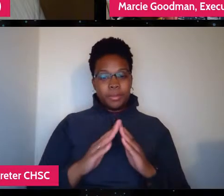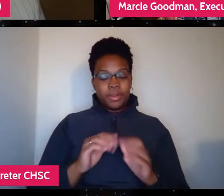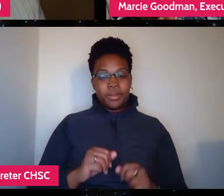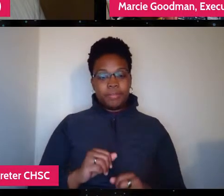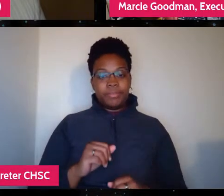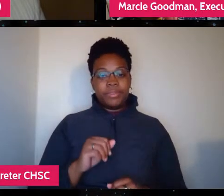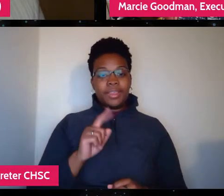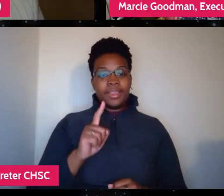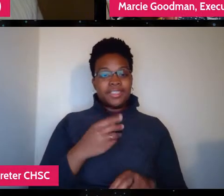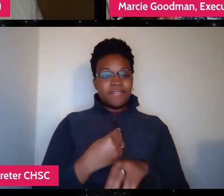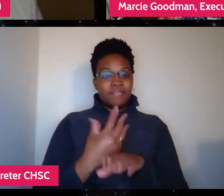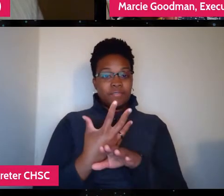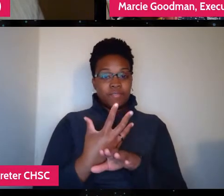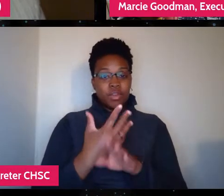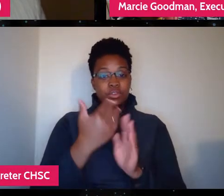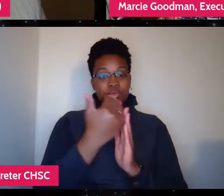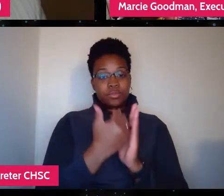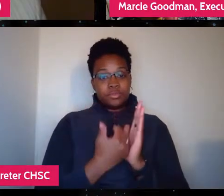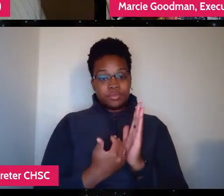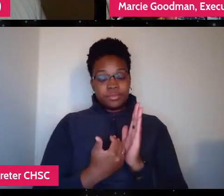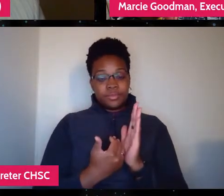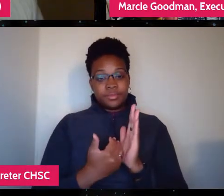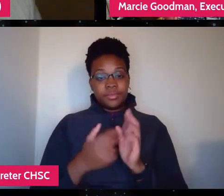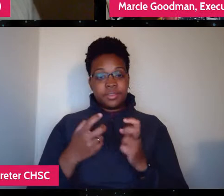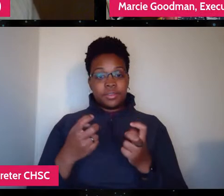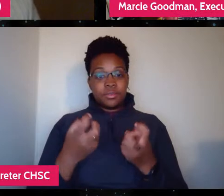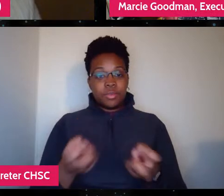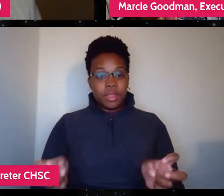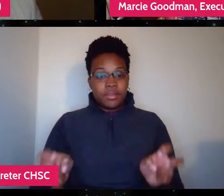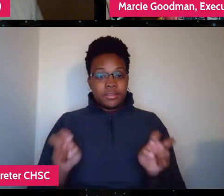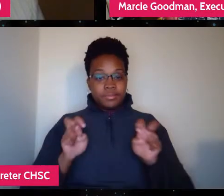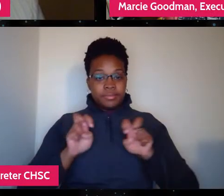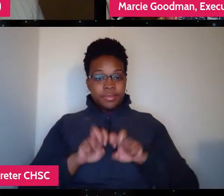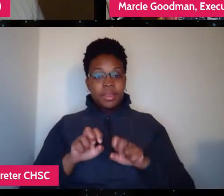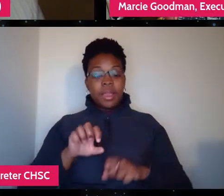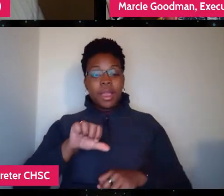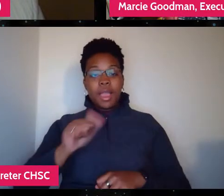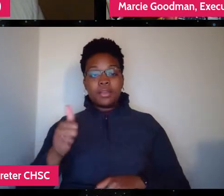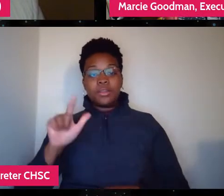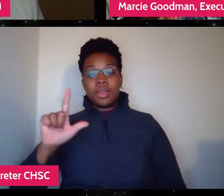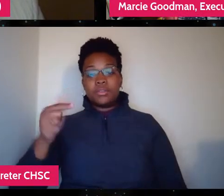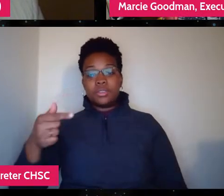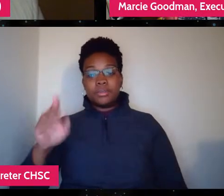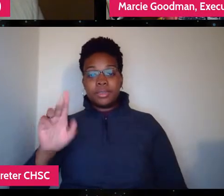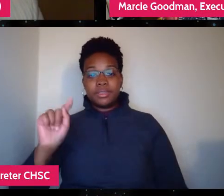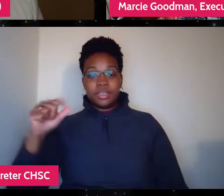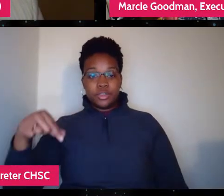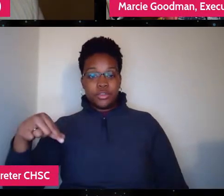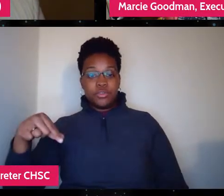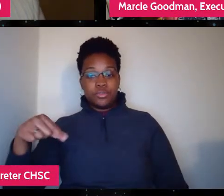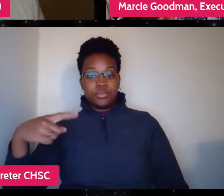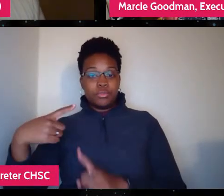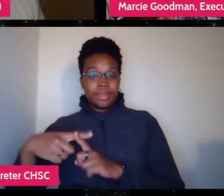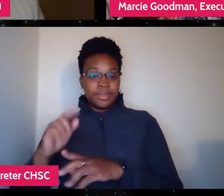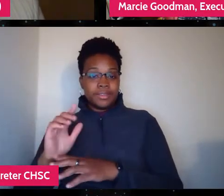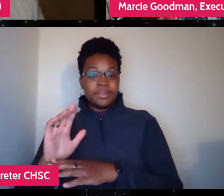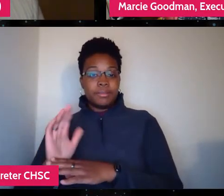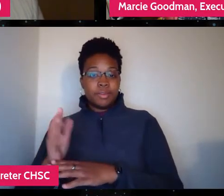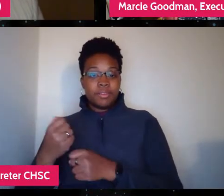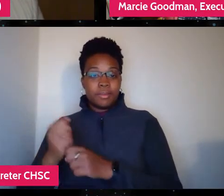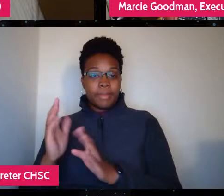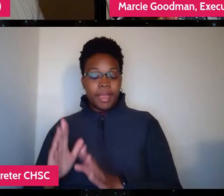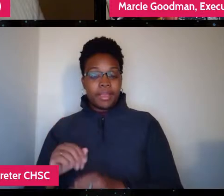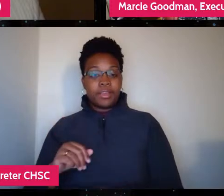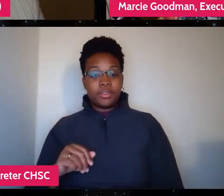has taken him to a roundtable with other LGBTQ plus filmmakers in the festival, the Lambda